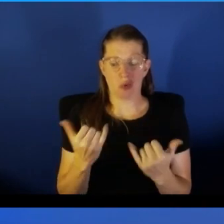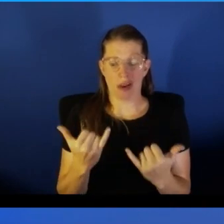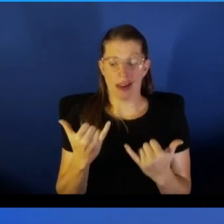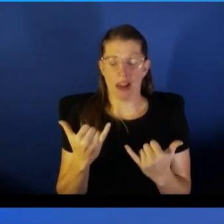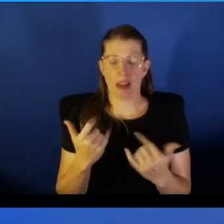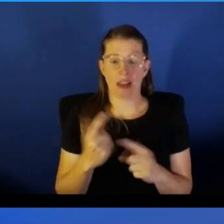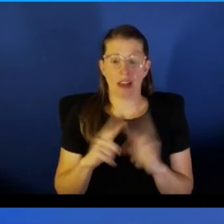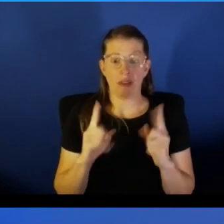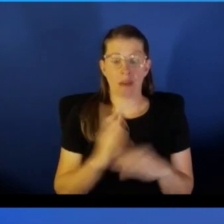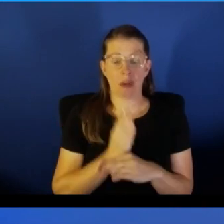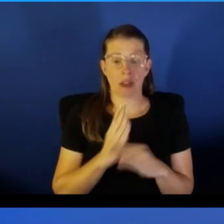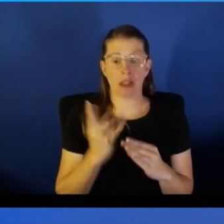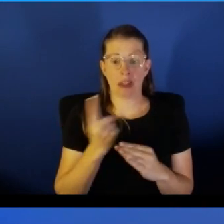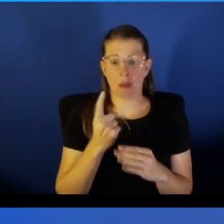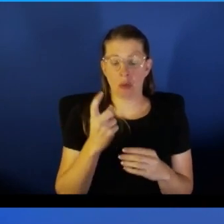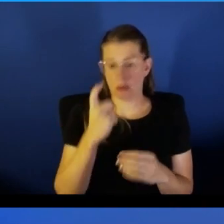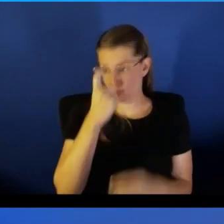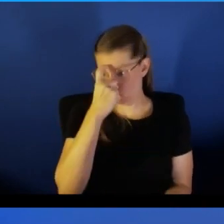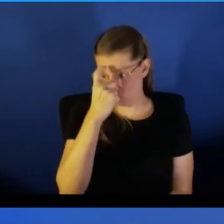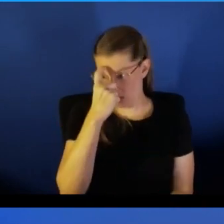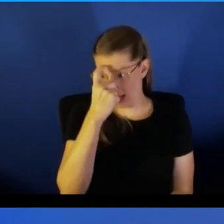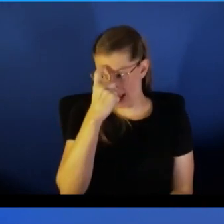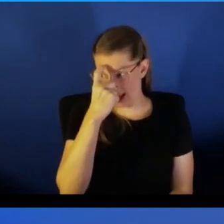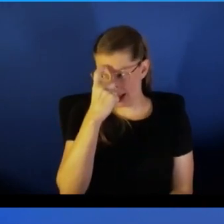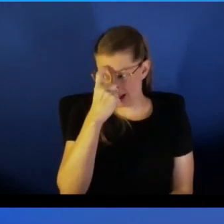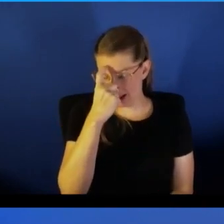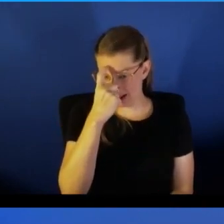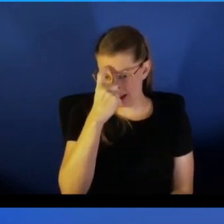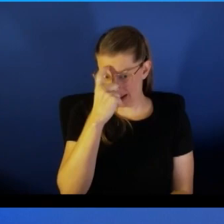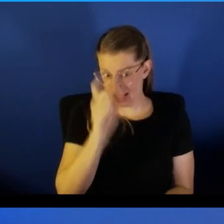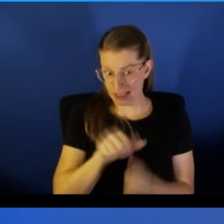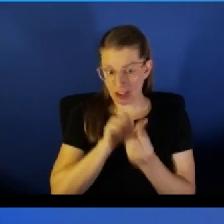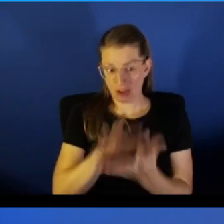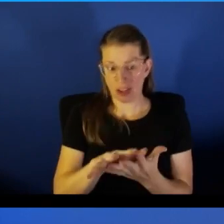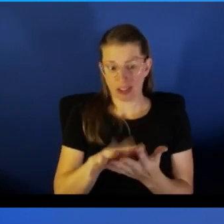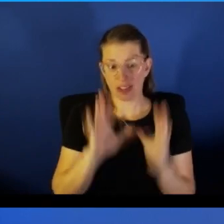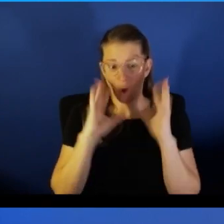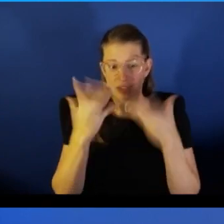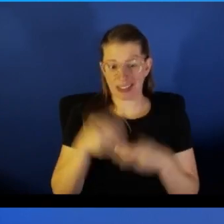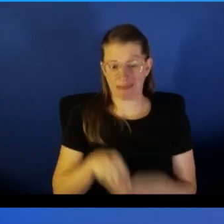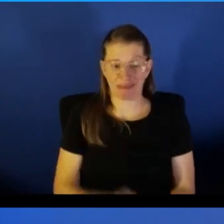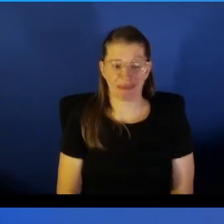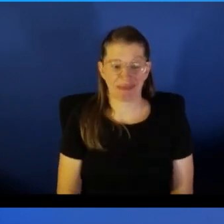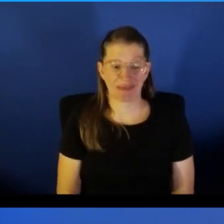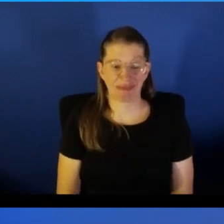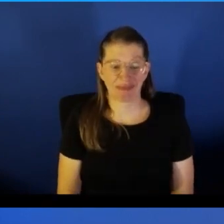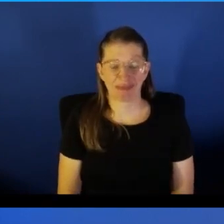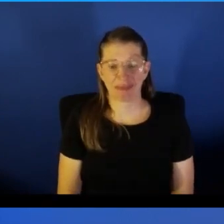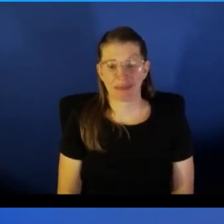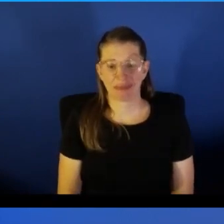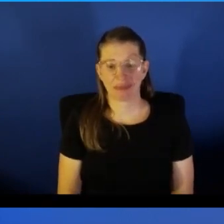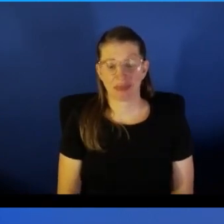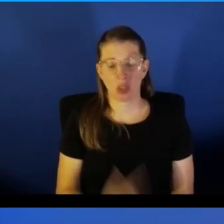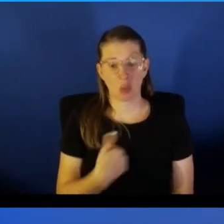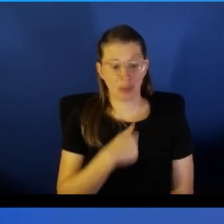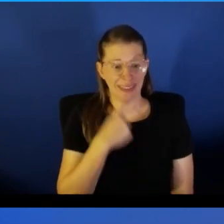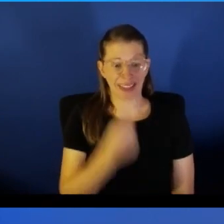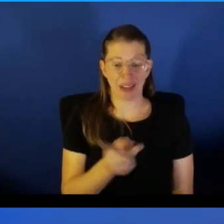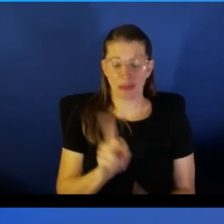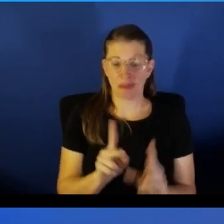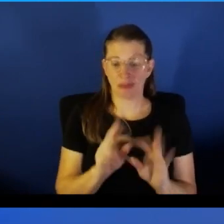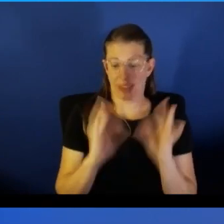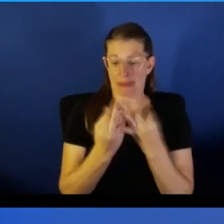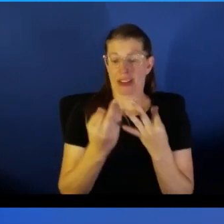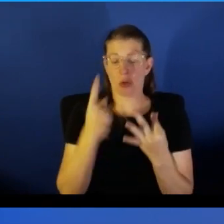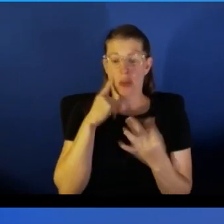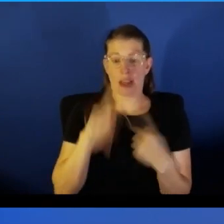in someone's brain is what contributes to autism. And so, we tell families to think about the